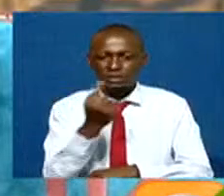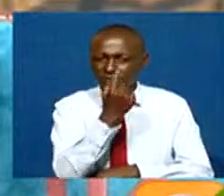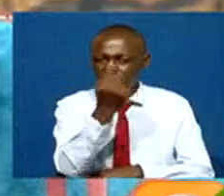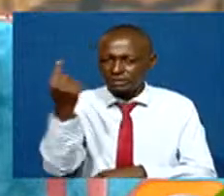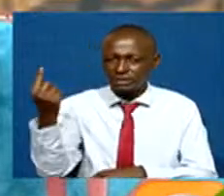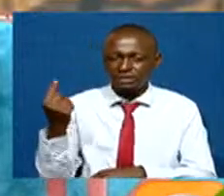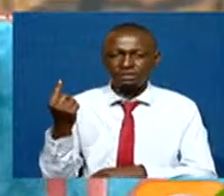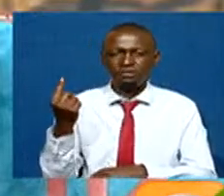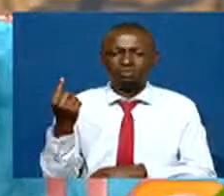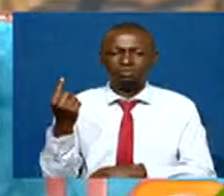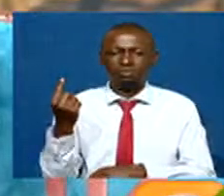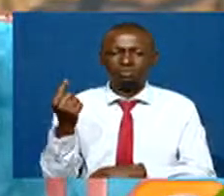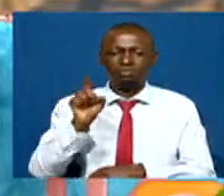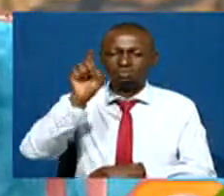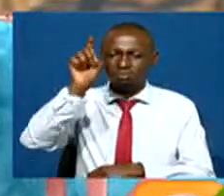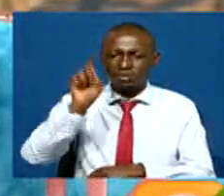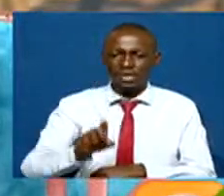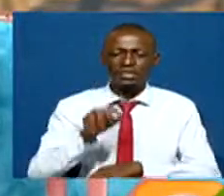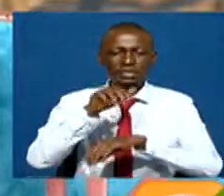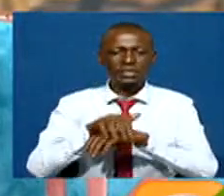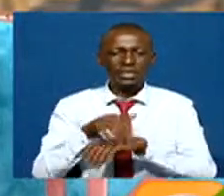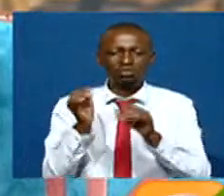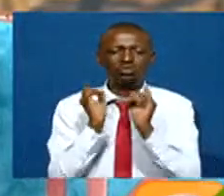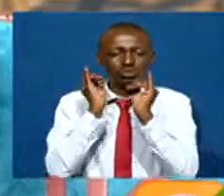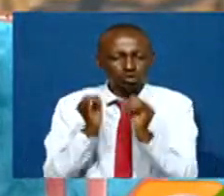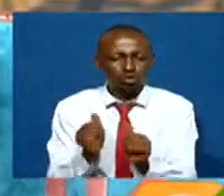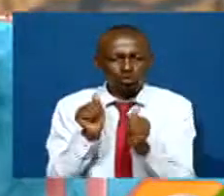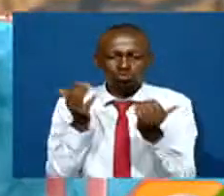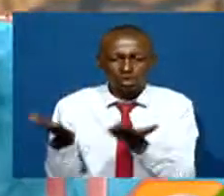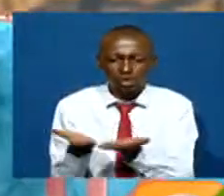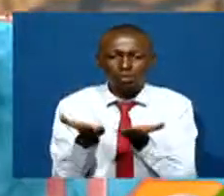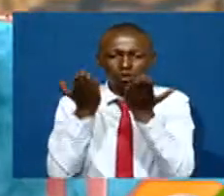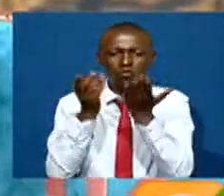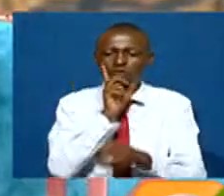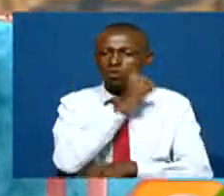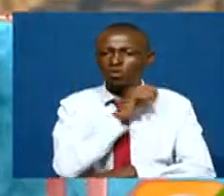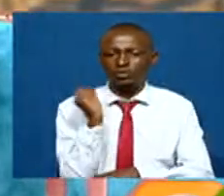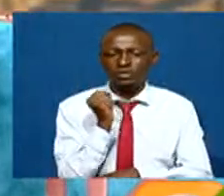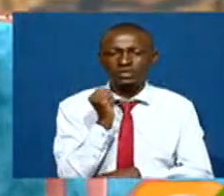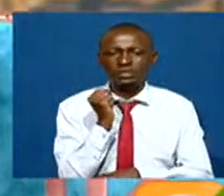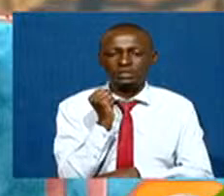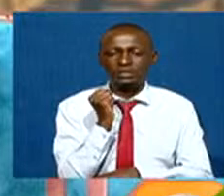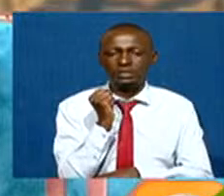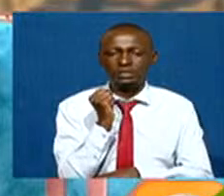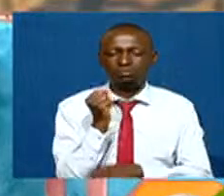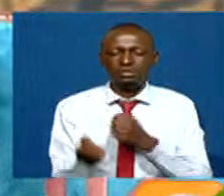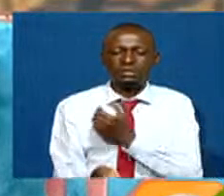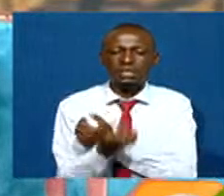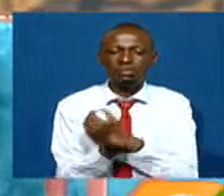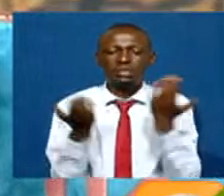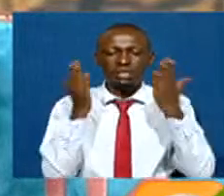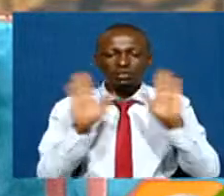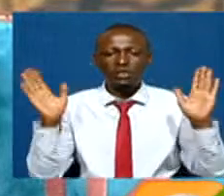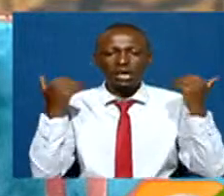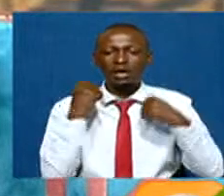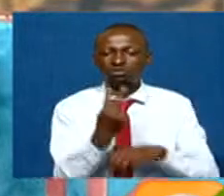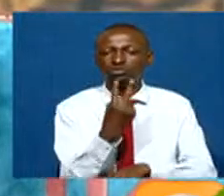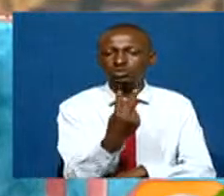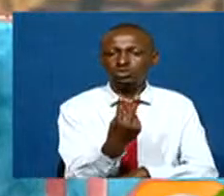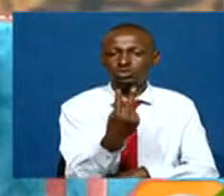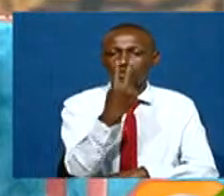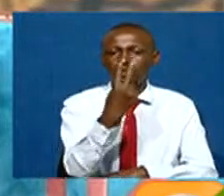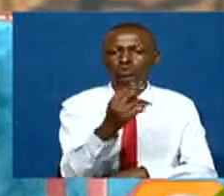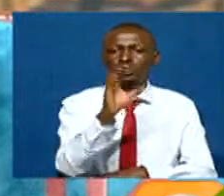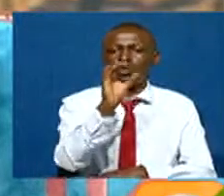every one of them has to be updated with these two codes, which, as was explained, there are two codes. The first one